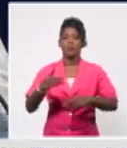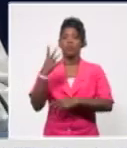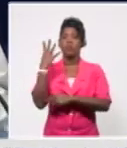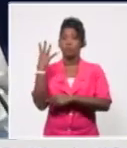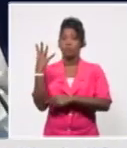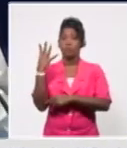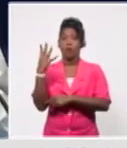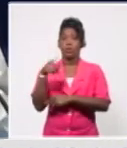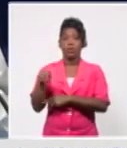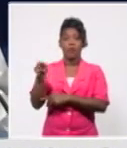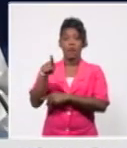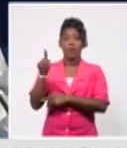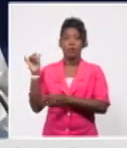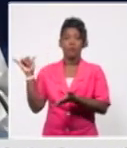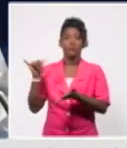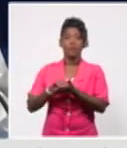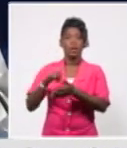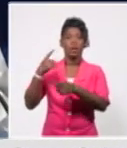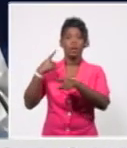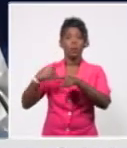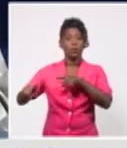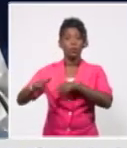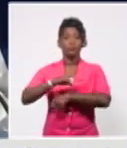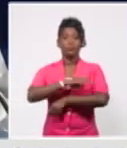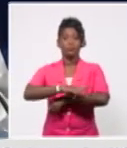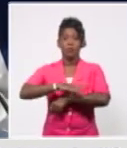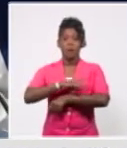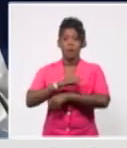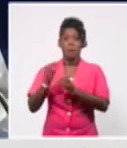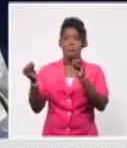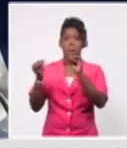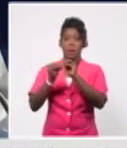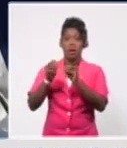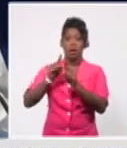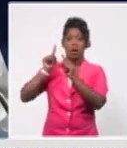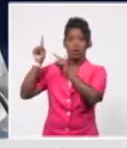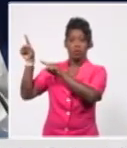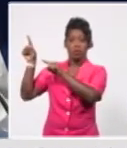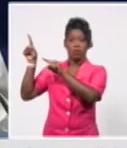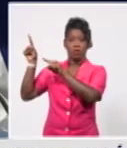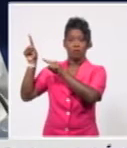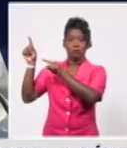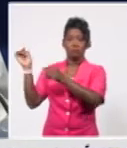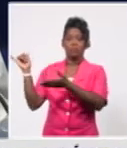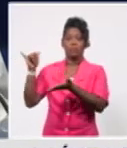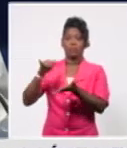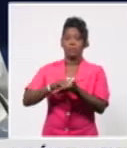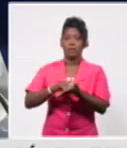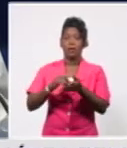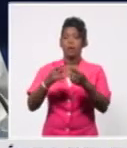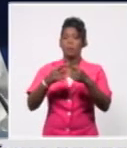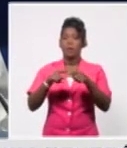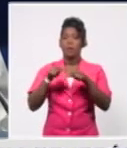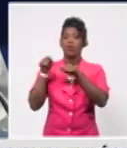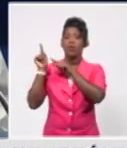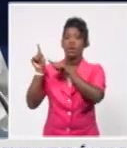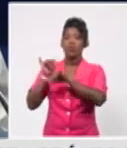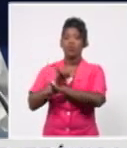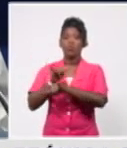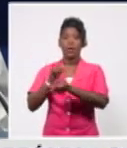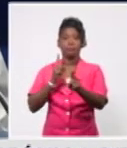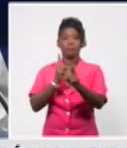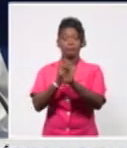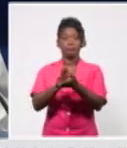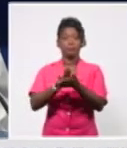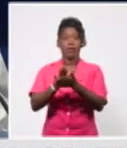provinces of residence, where no new cases have been reported for several months. Of the